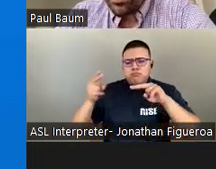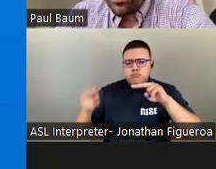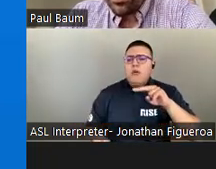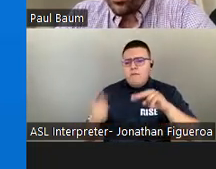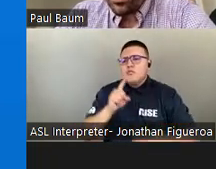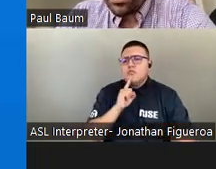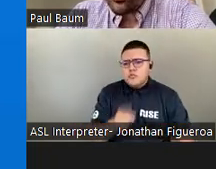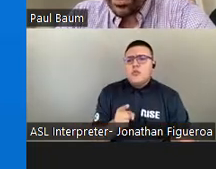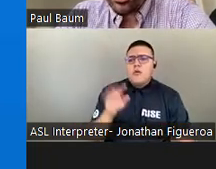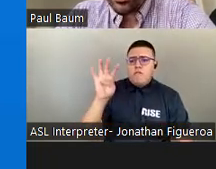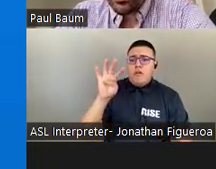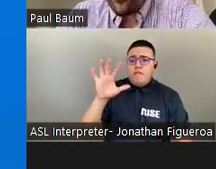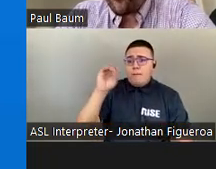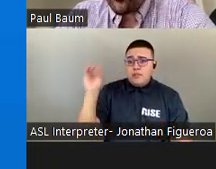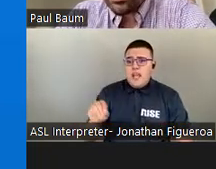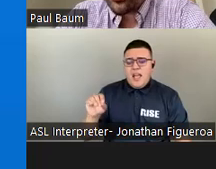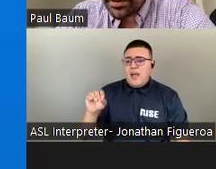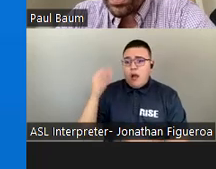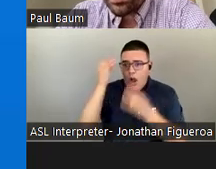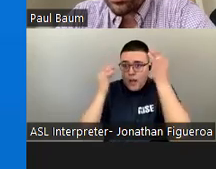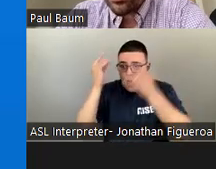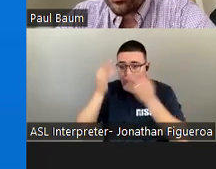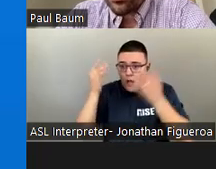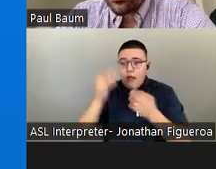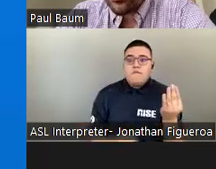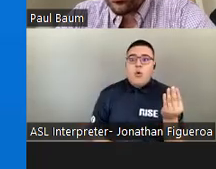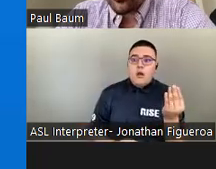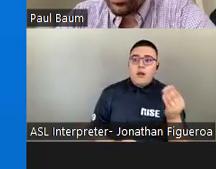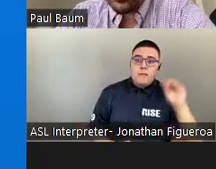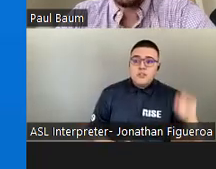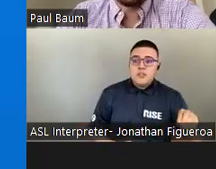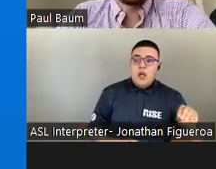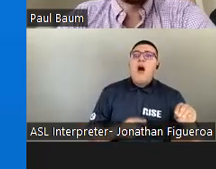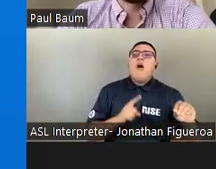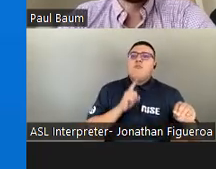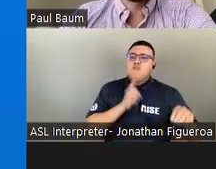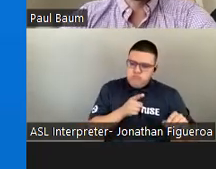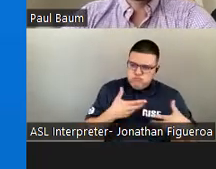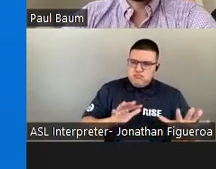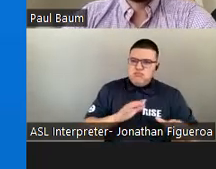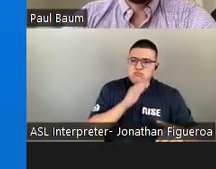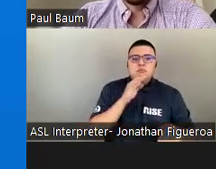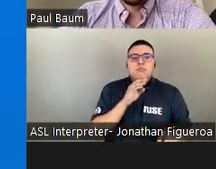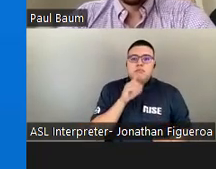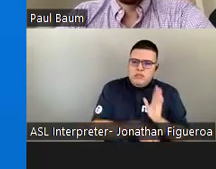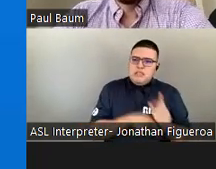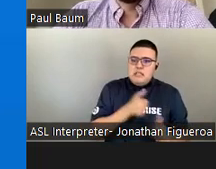45% contemplation and 14% completion.